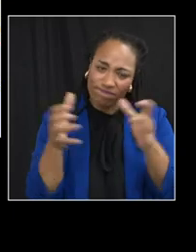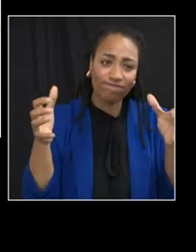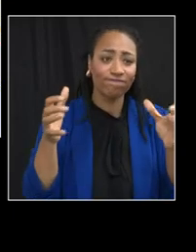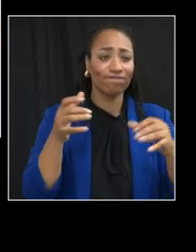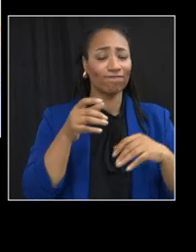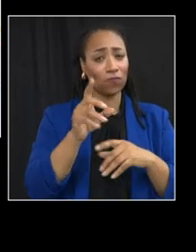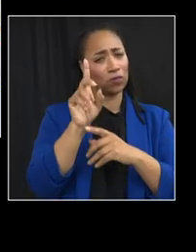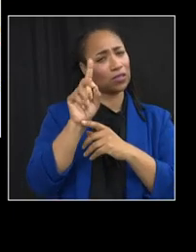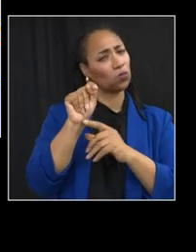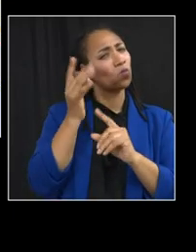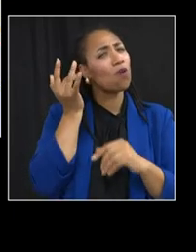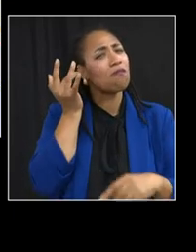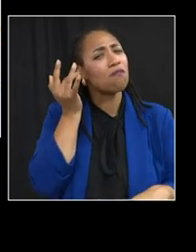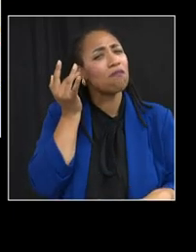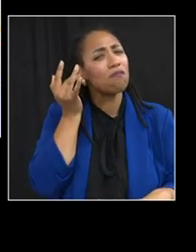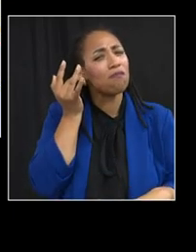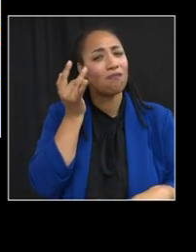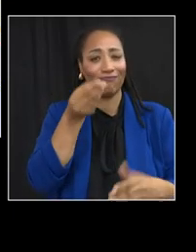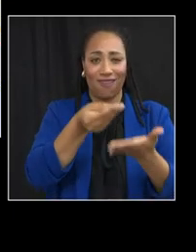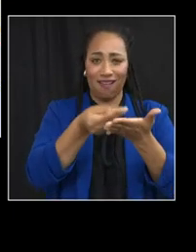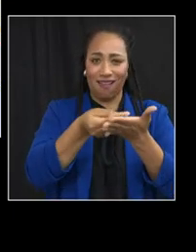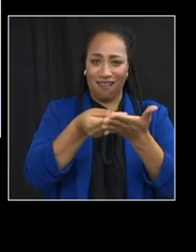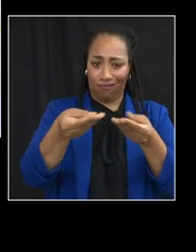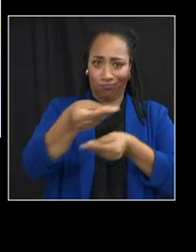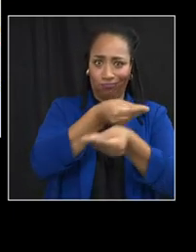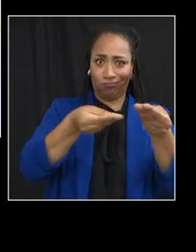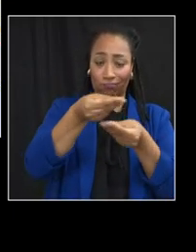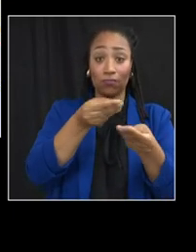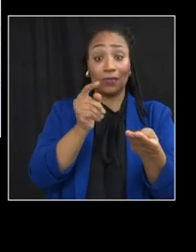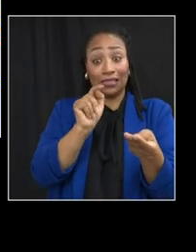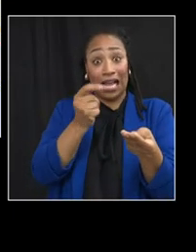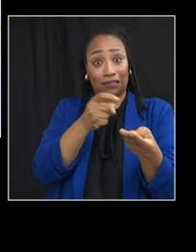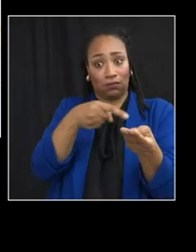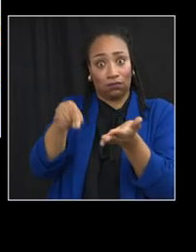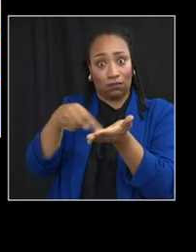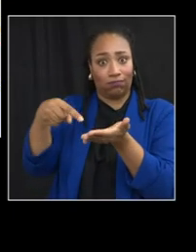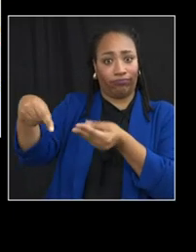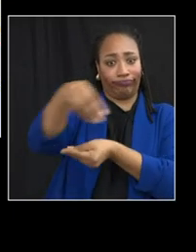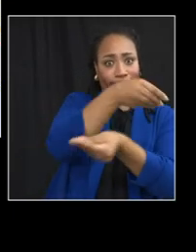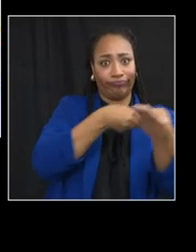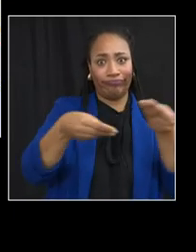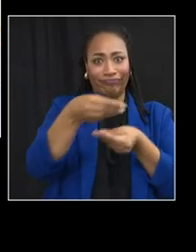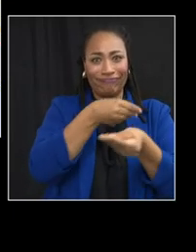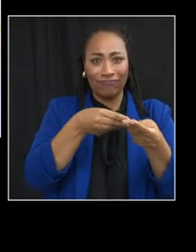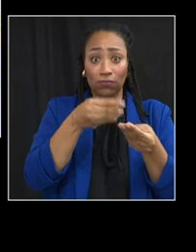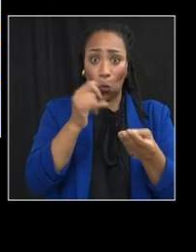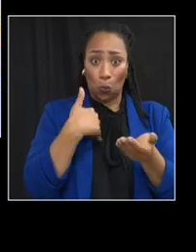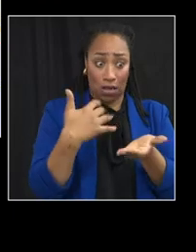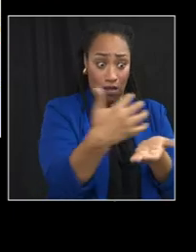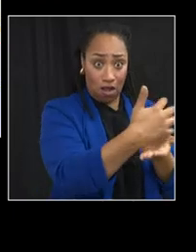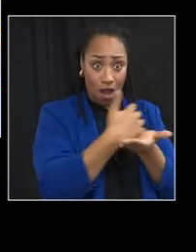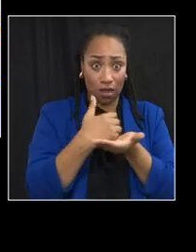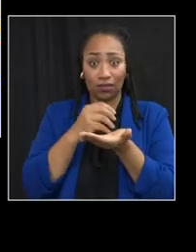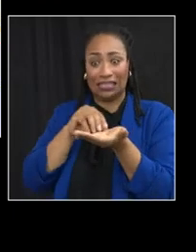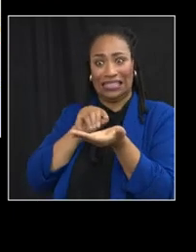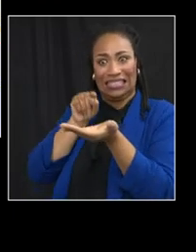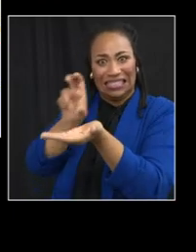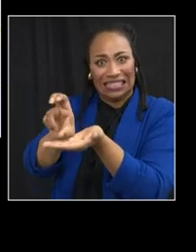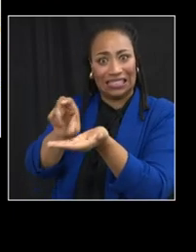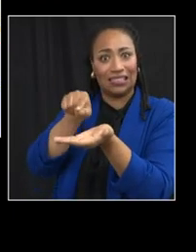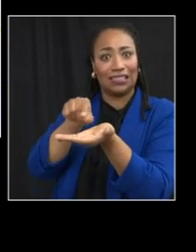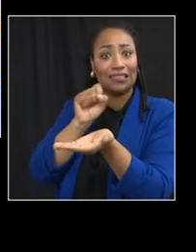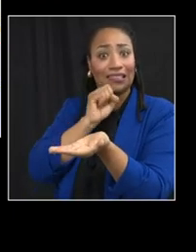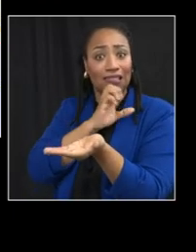tax revenues. And those tax revenues allow us to invest in senior programs, transportation,